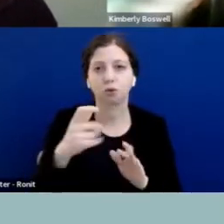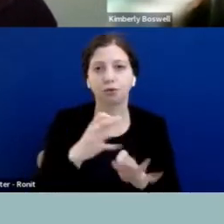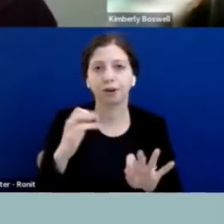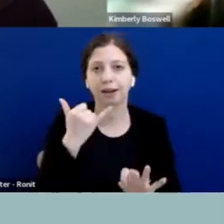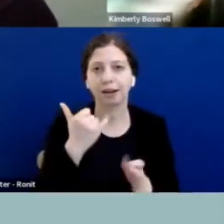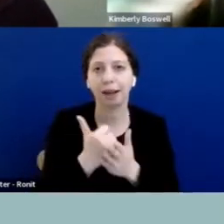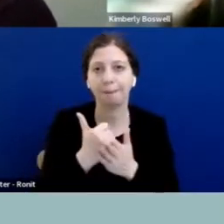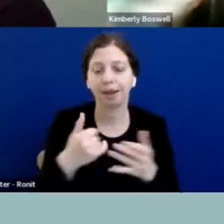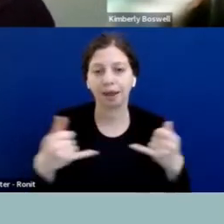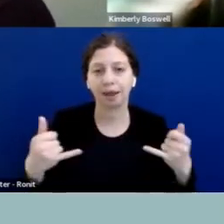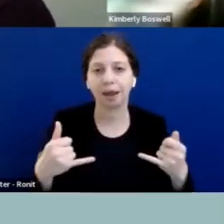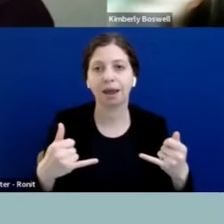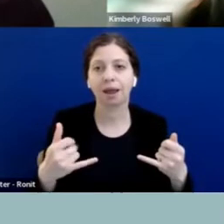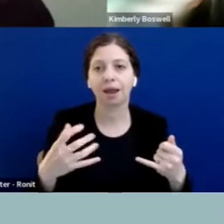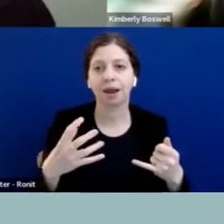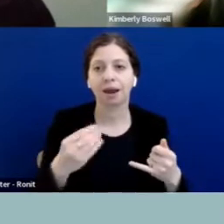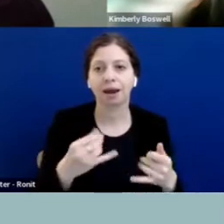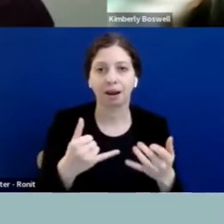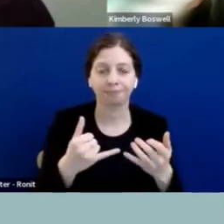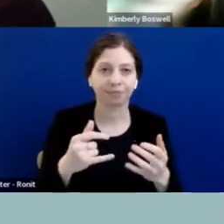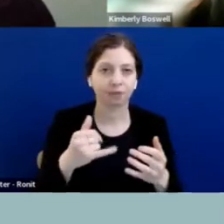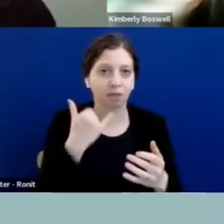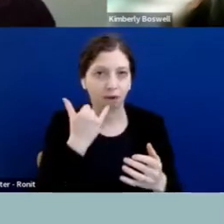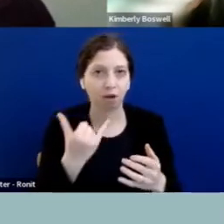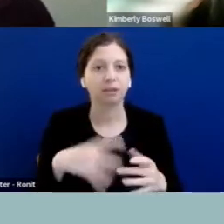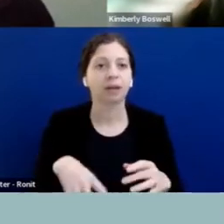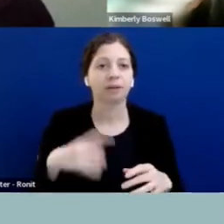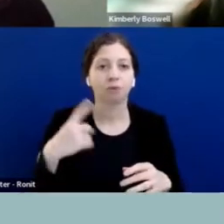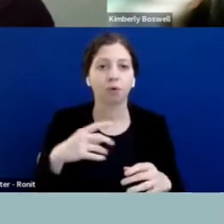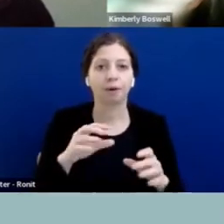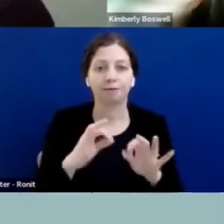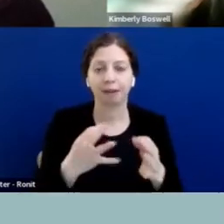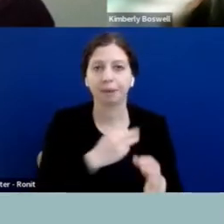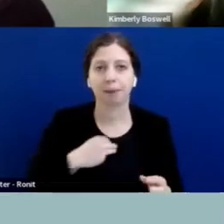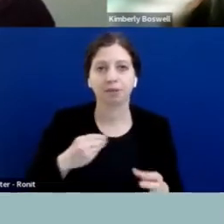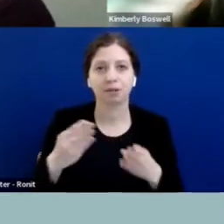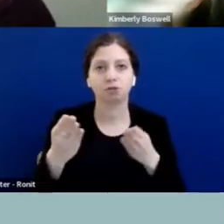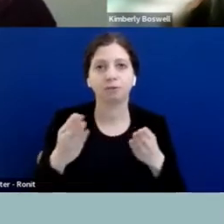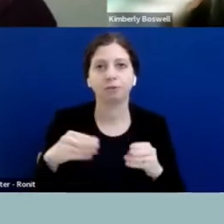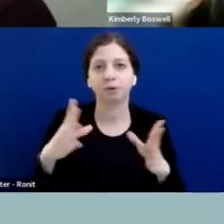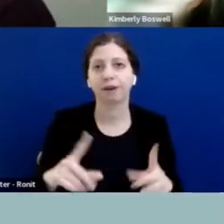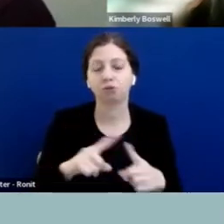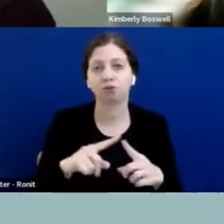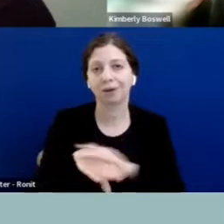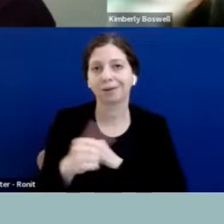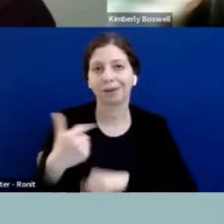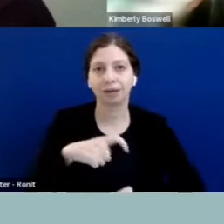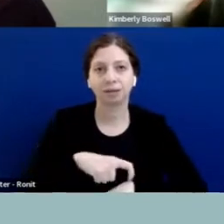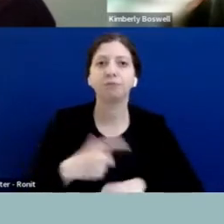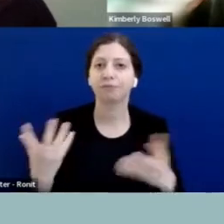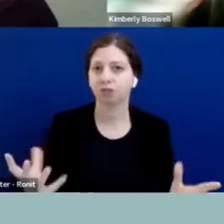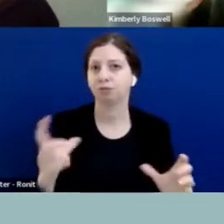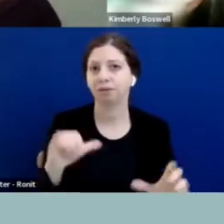warm line for individuals, family members, and service providers to access at any time. And we've already done that